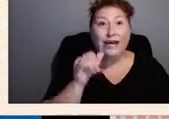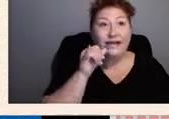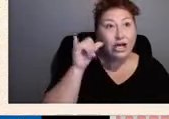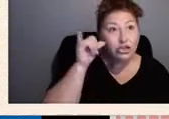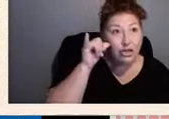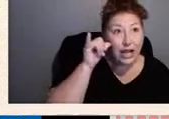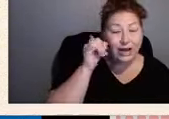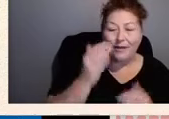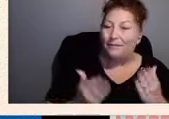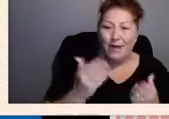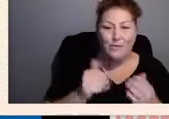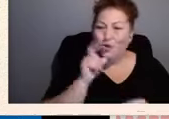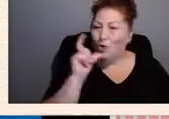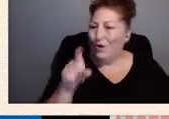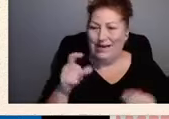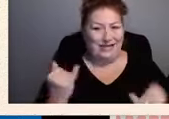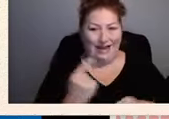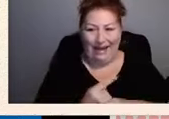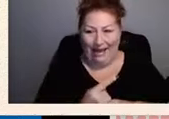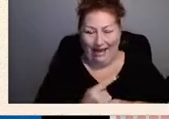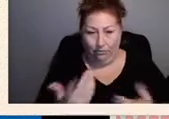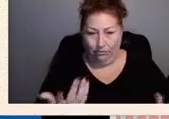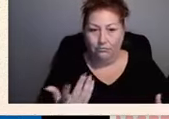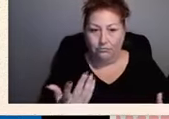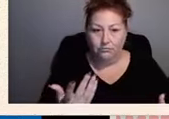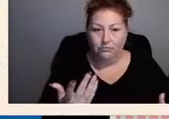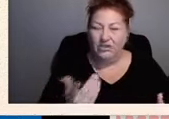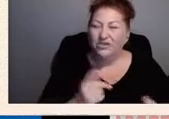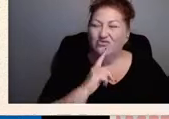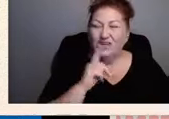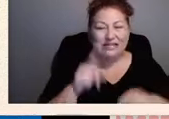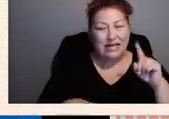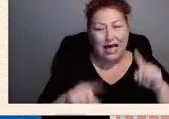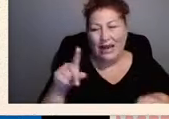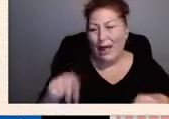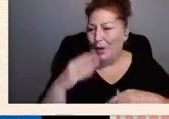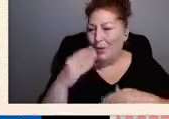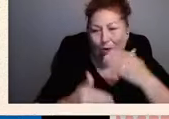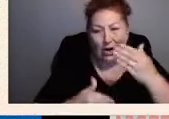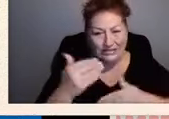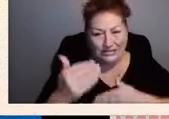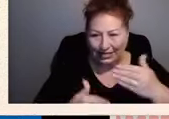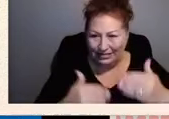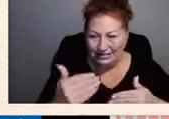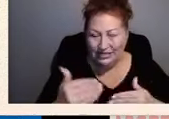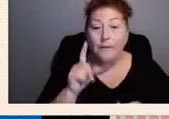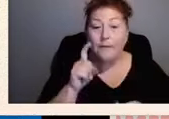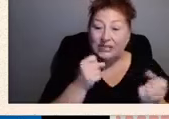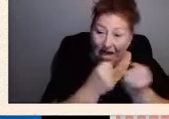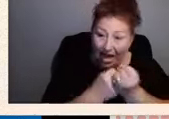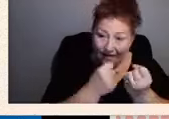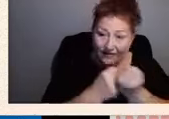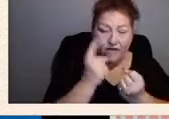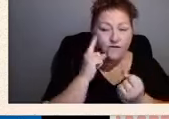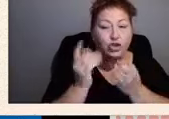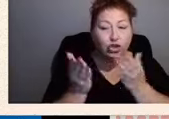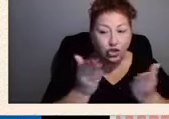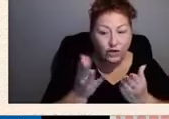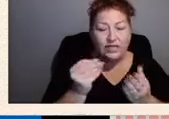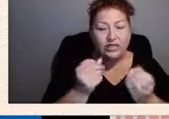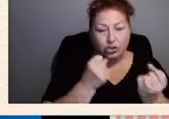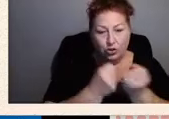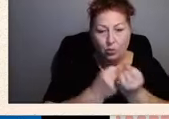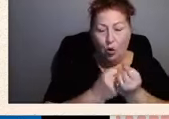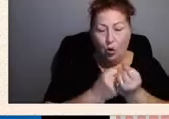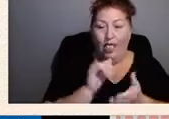need today. It's a dynamic process. You must advocate for the services and supports that you